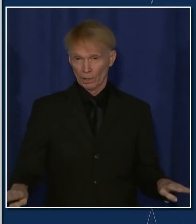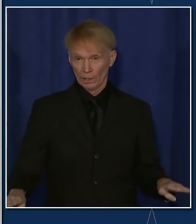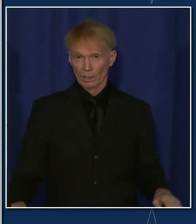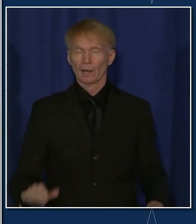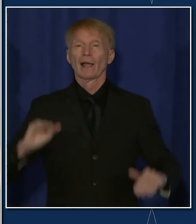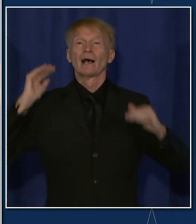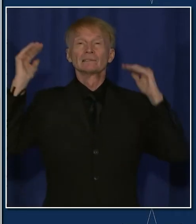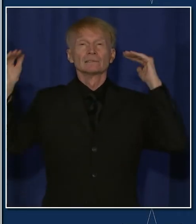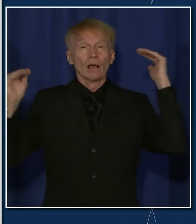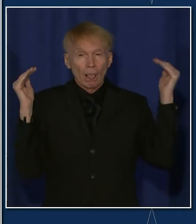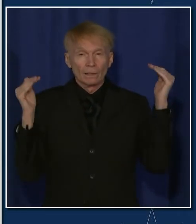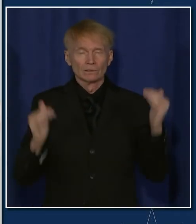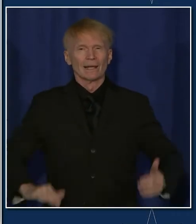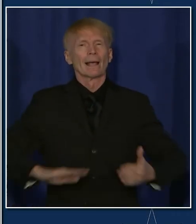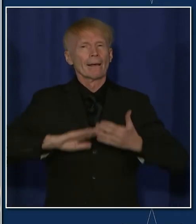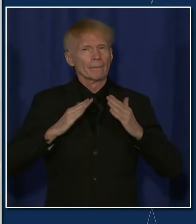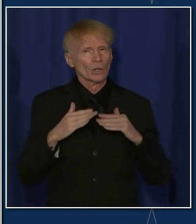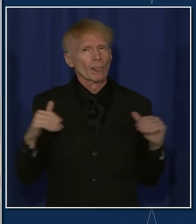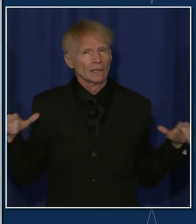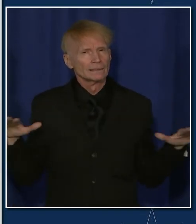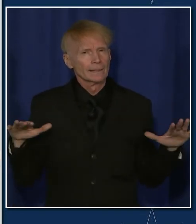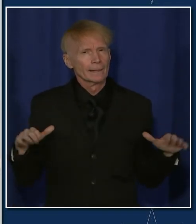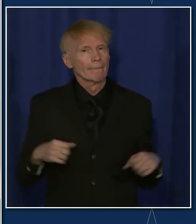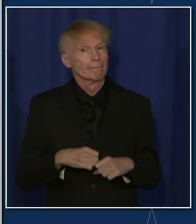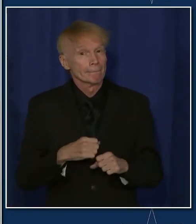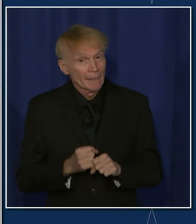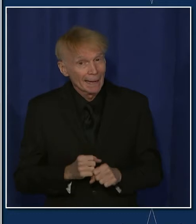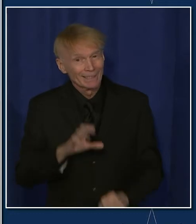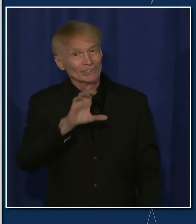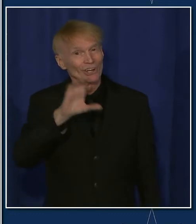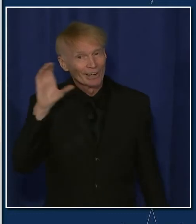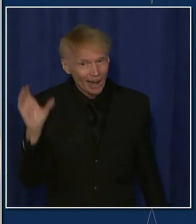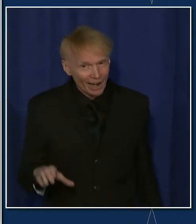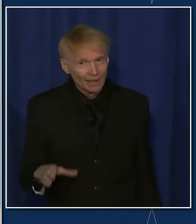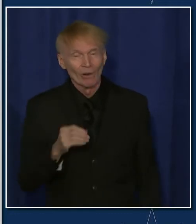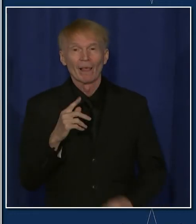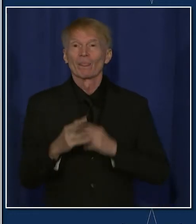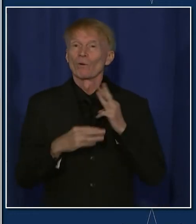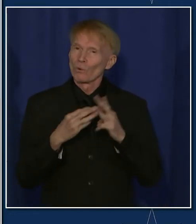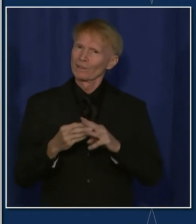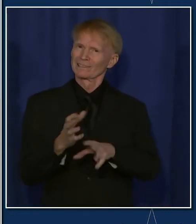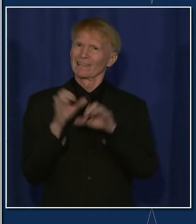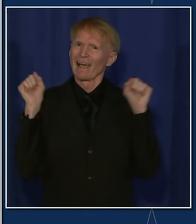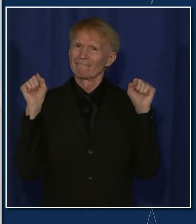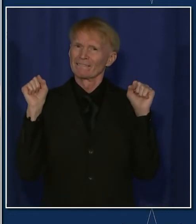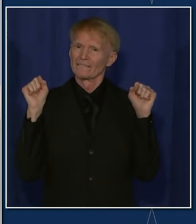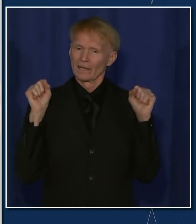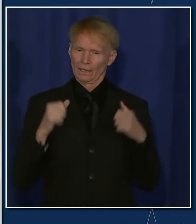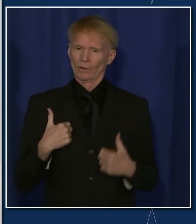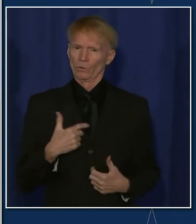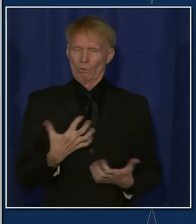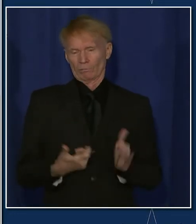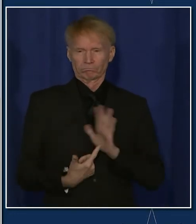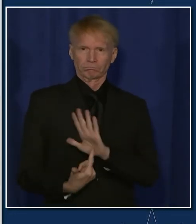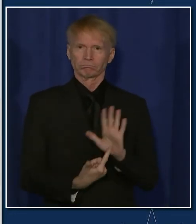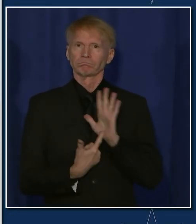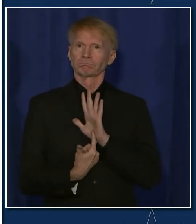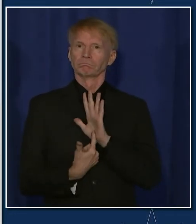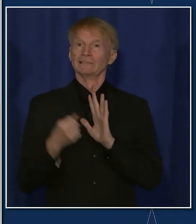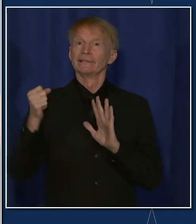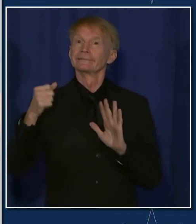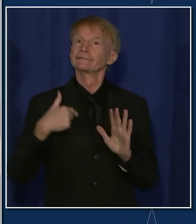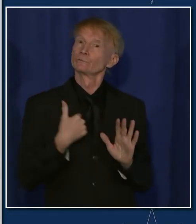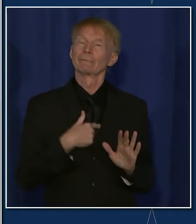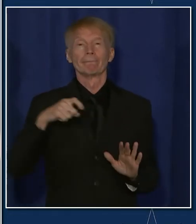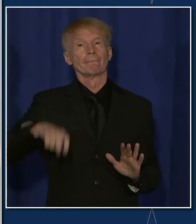adults, protect our community. Let's make Chicago and the world safe by being examples of what we